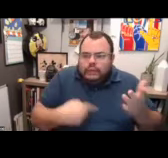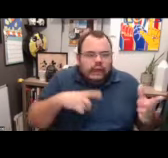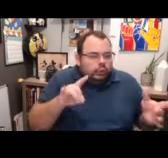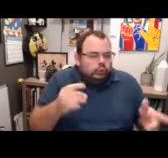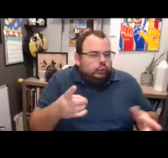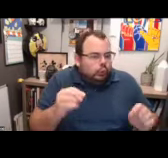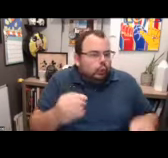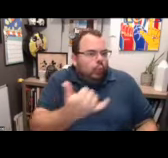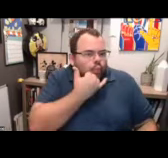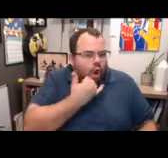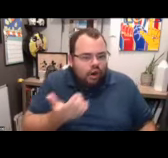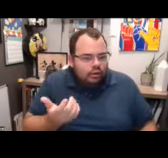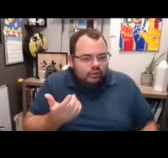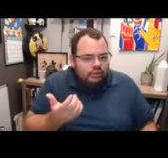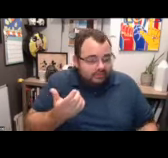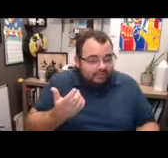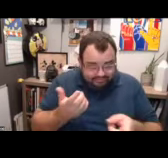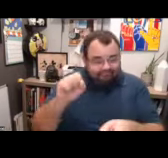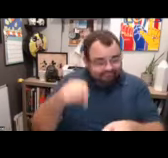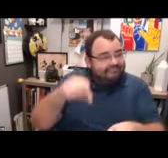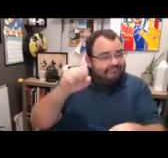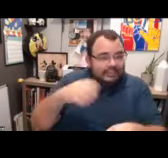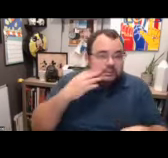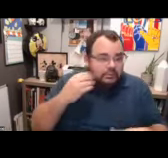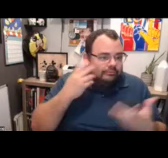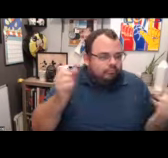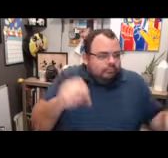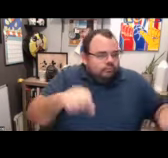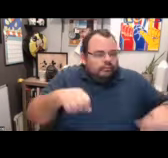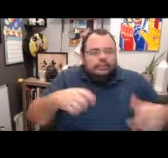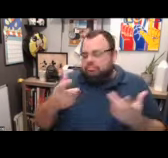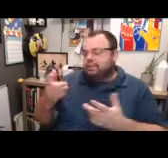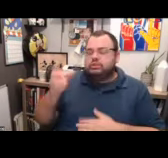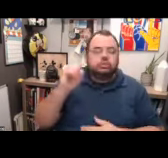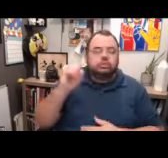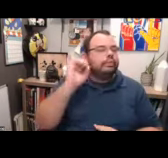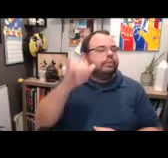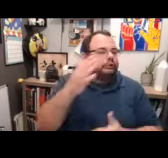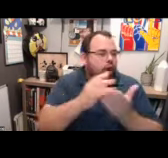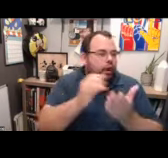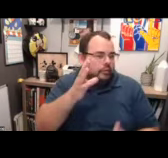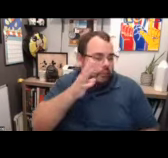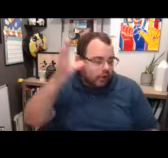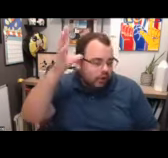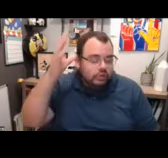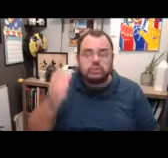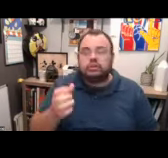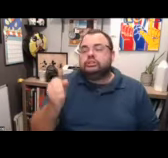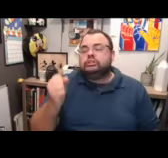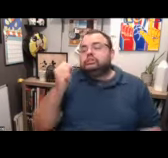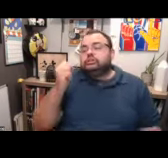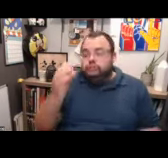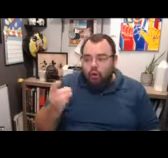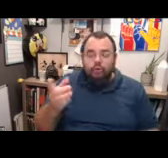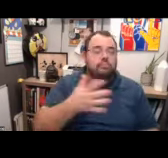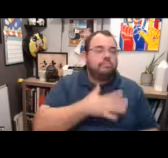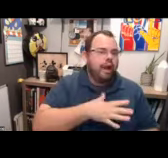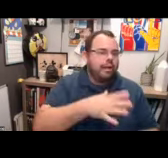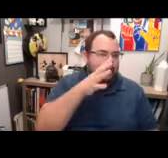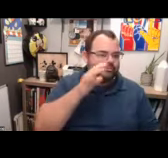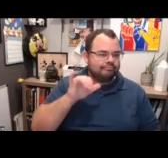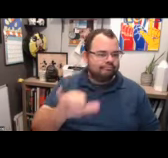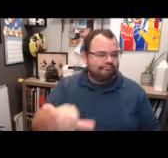do wrong? Is it my fault? What happened? And they had the same feelings. They felt guilty. They felt like they did